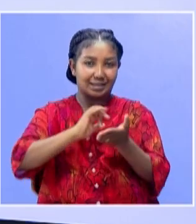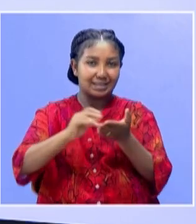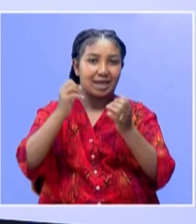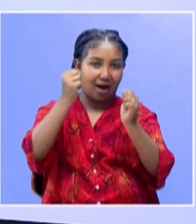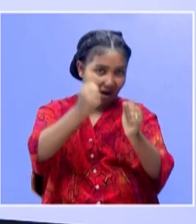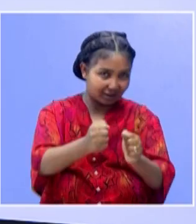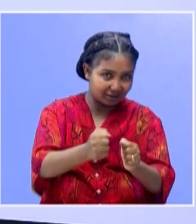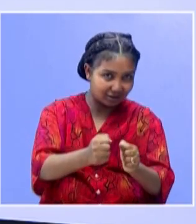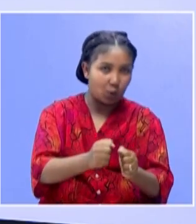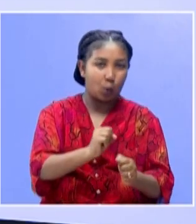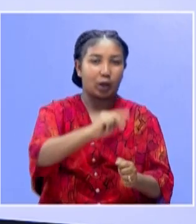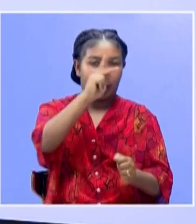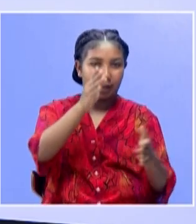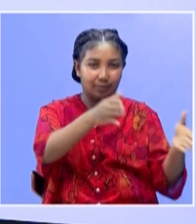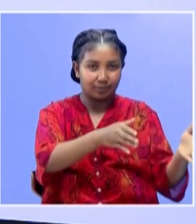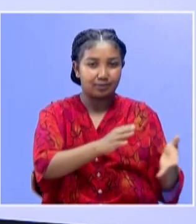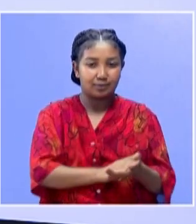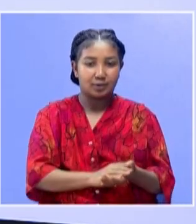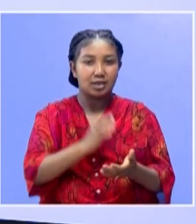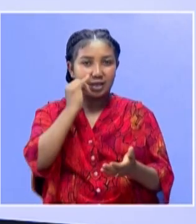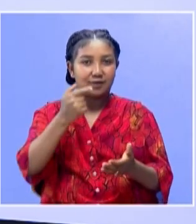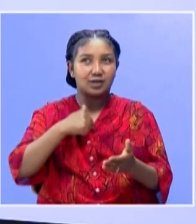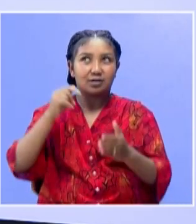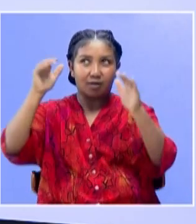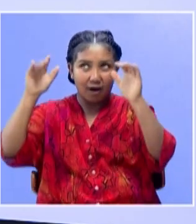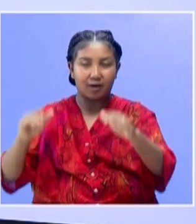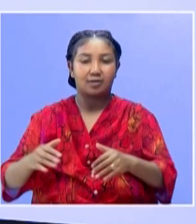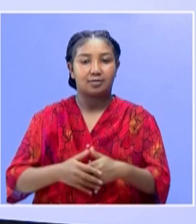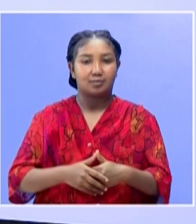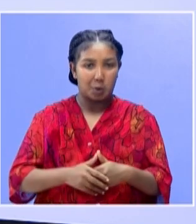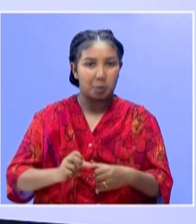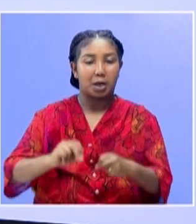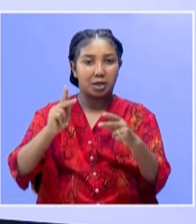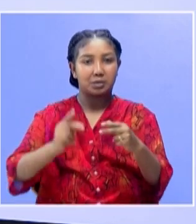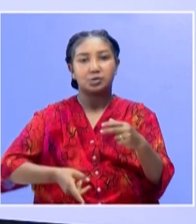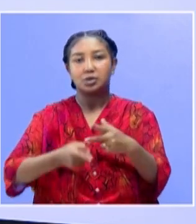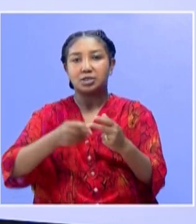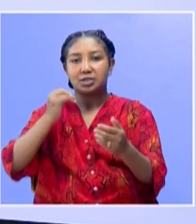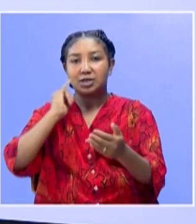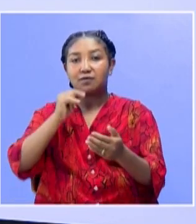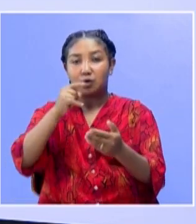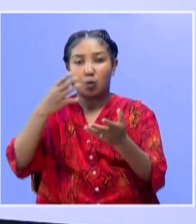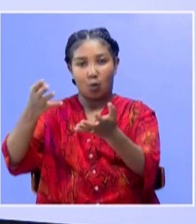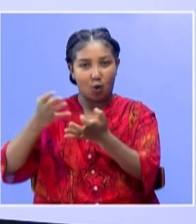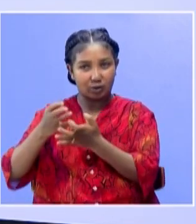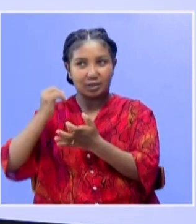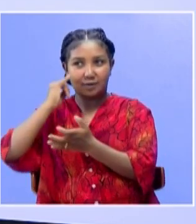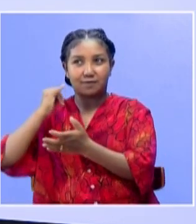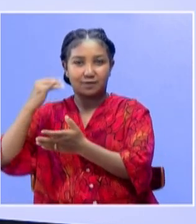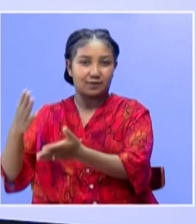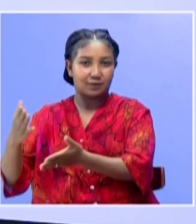hard. Okay, good. If it rains. If you want.